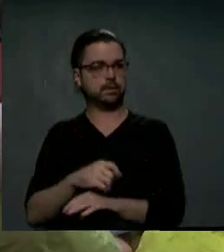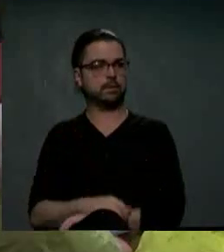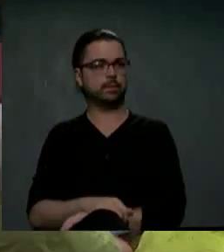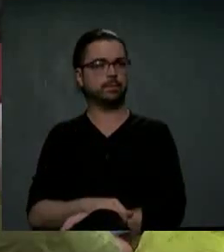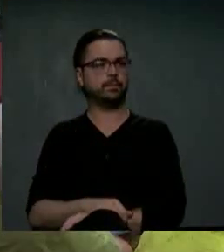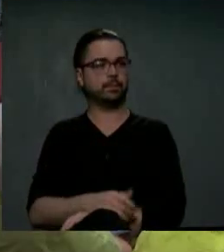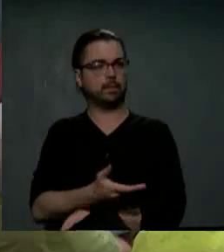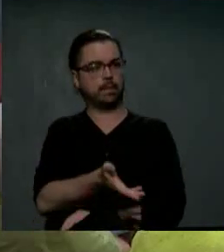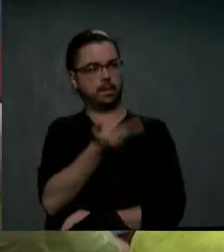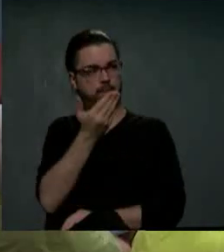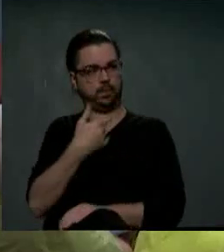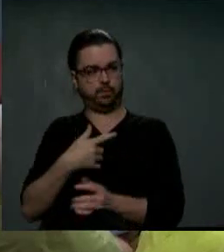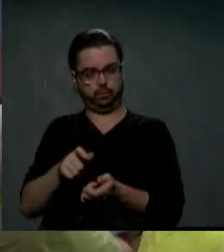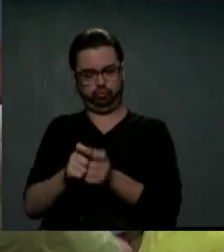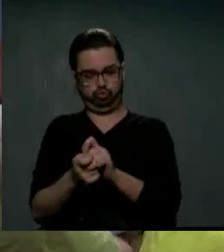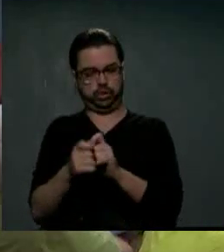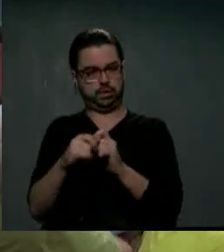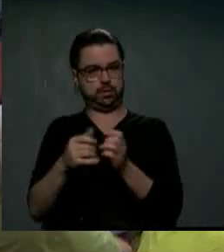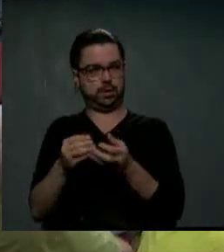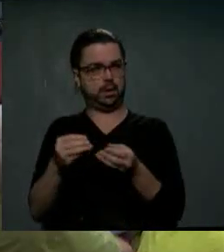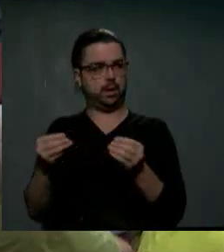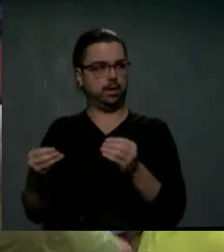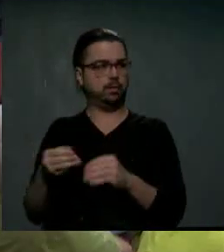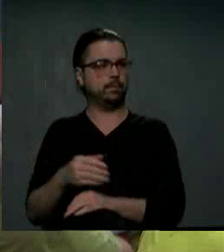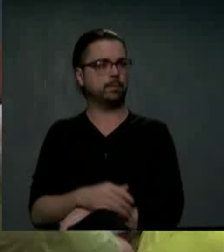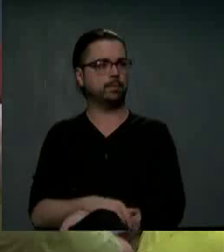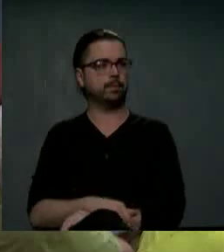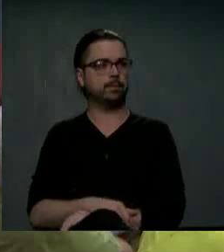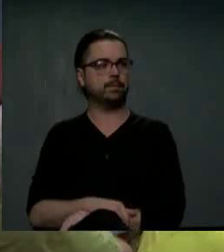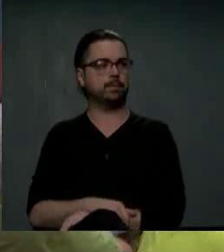Come on up and we'll do that.